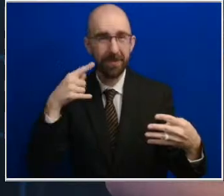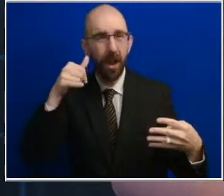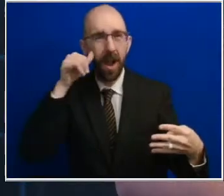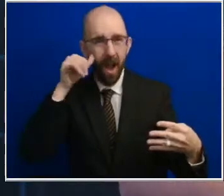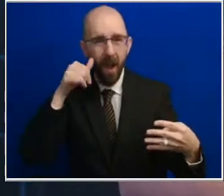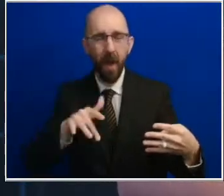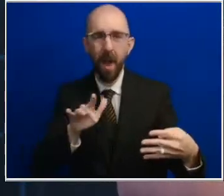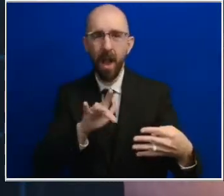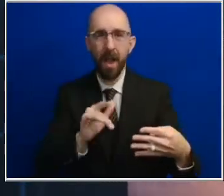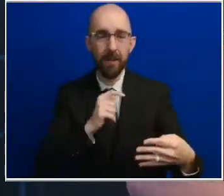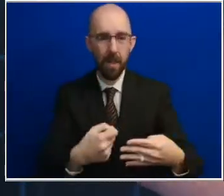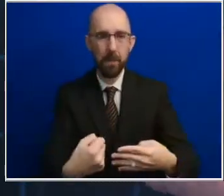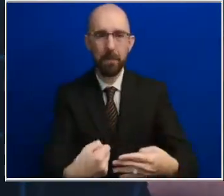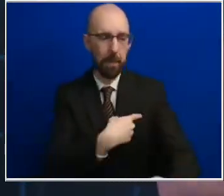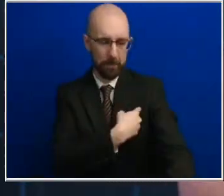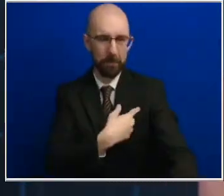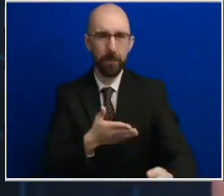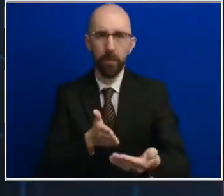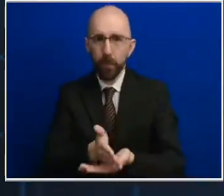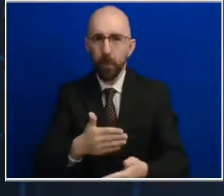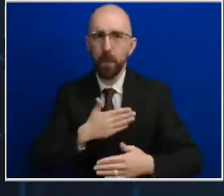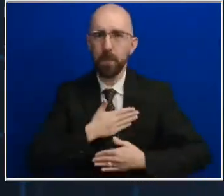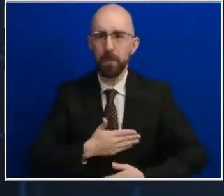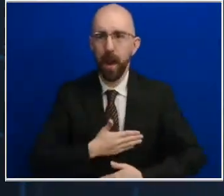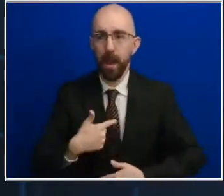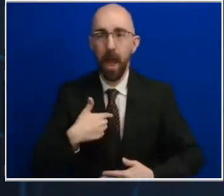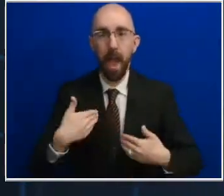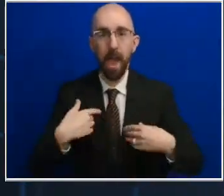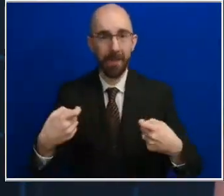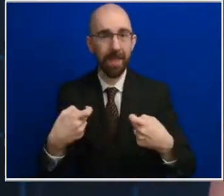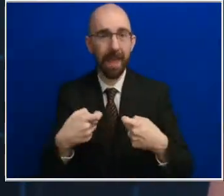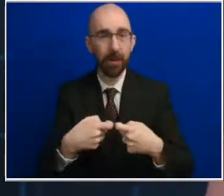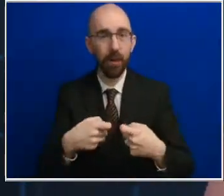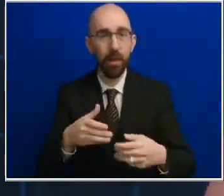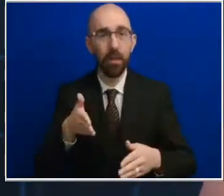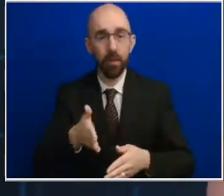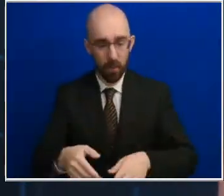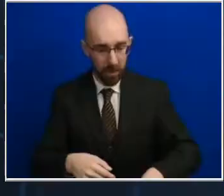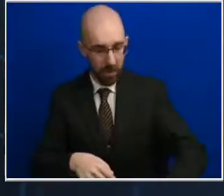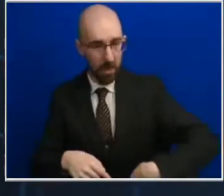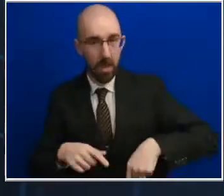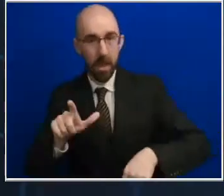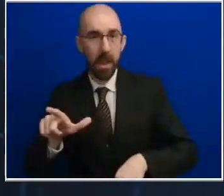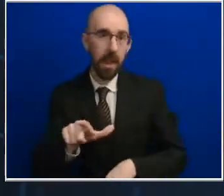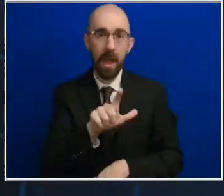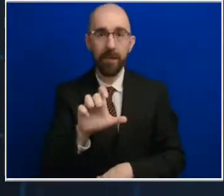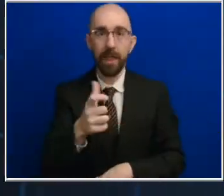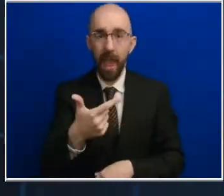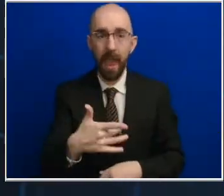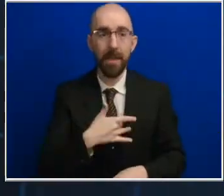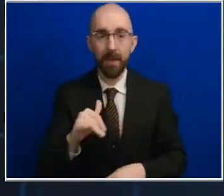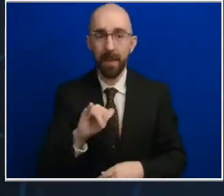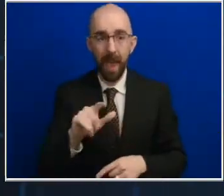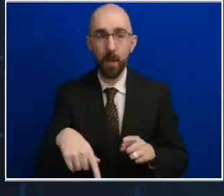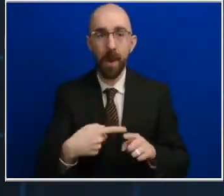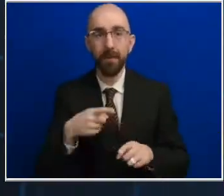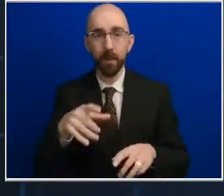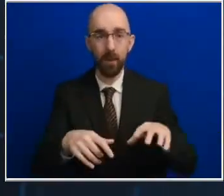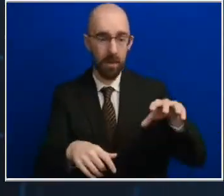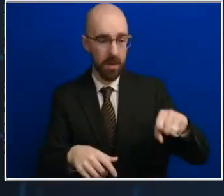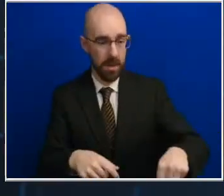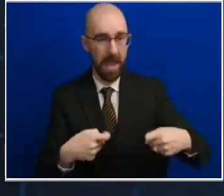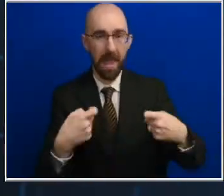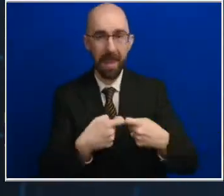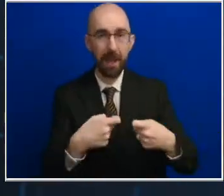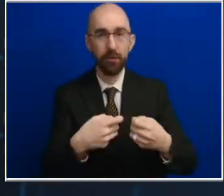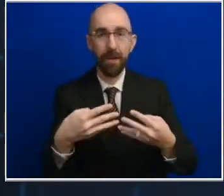electrical shock through your body. But I would get this electrical shock through my left leg, and it felt exactly like when you grip onto an electric fence. And